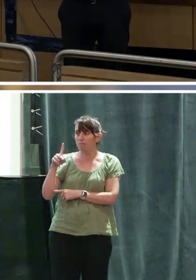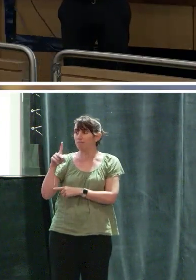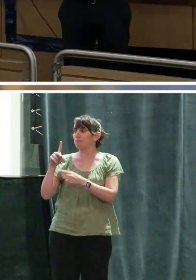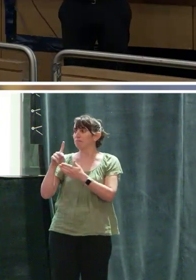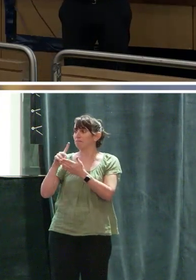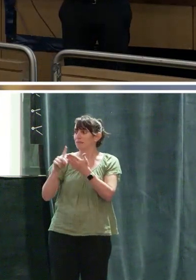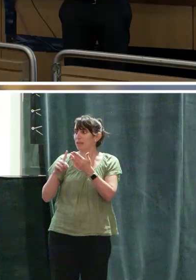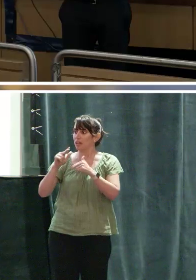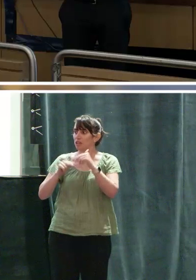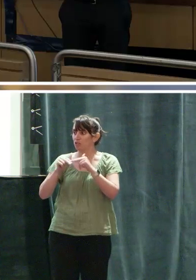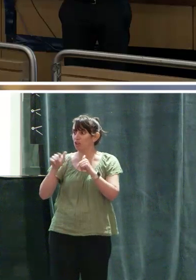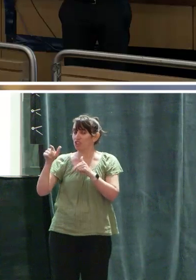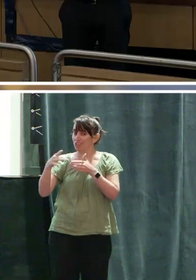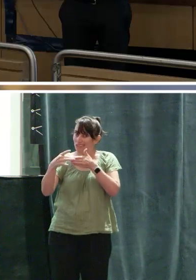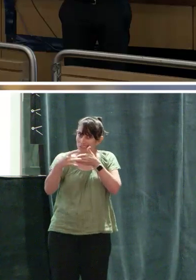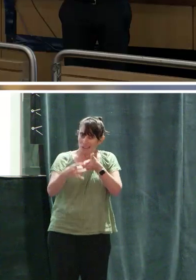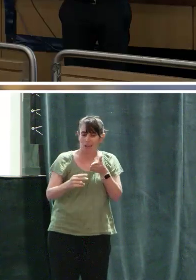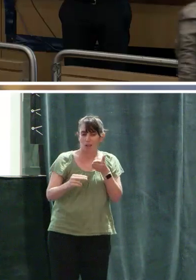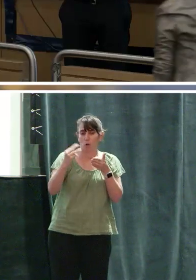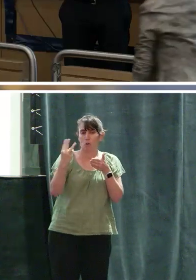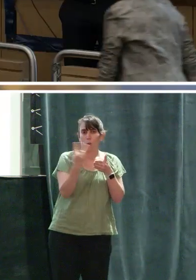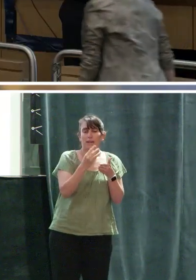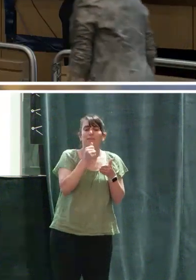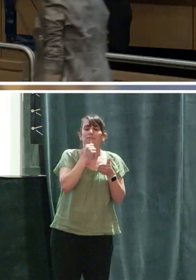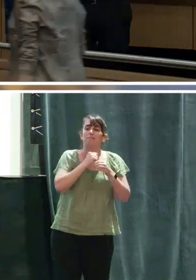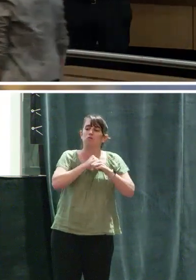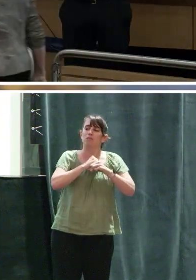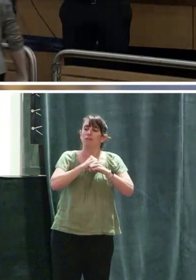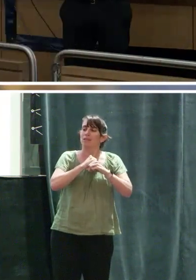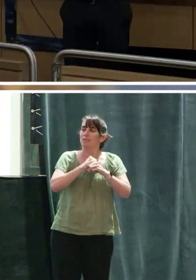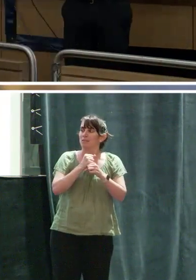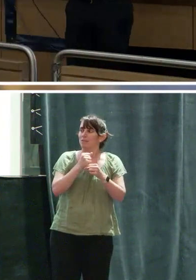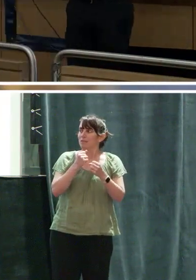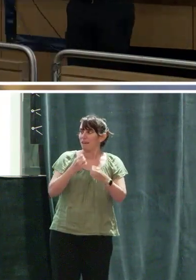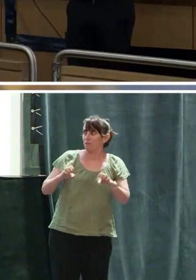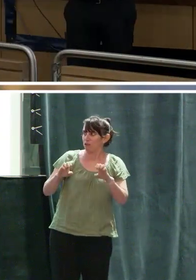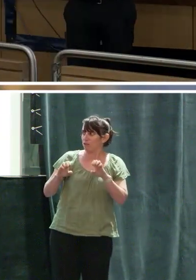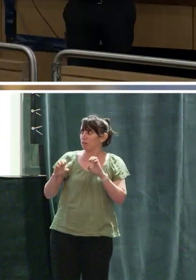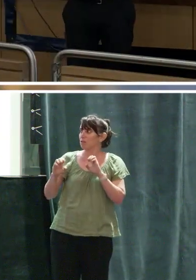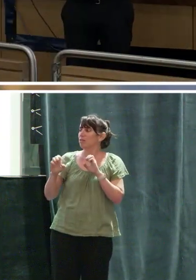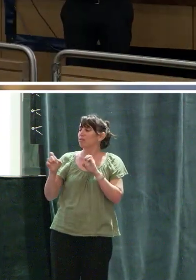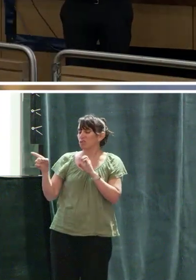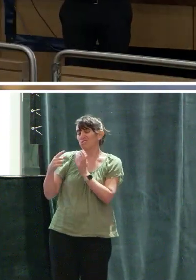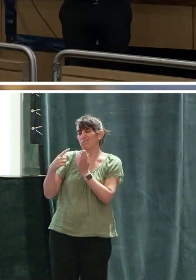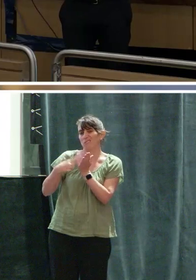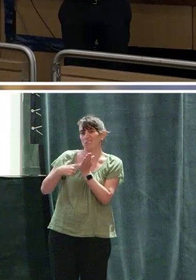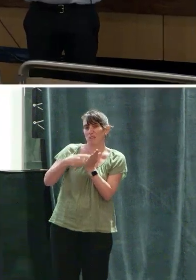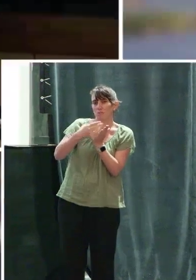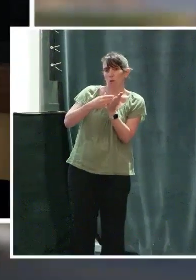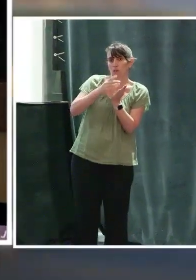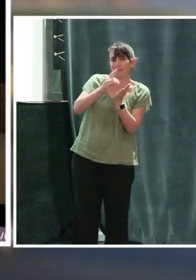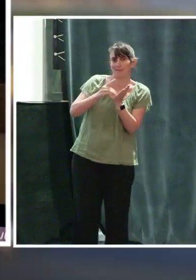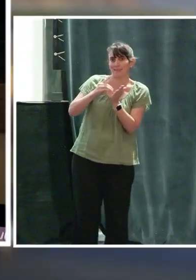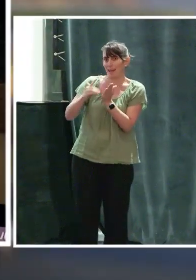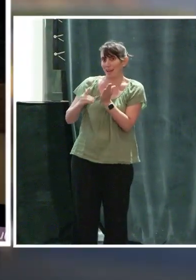admirably leading the Northwest resiliency efforts to talk through our updates to design. And I think, as Jordan mentioned, this has really been a, we